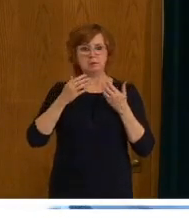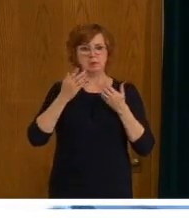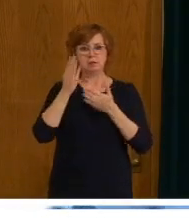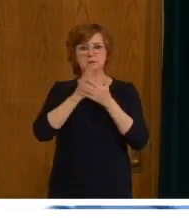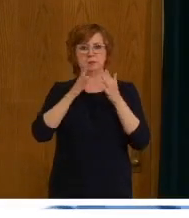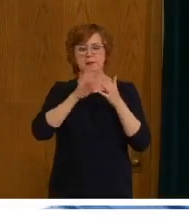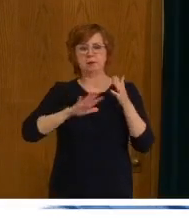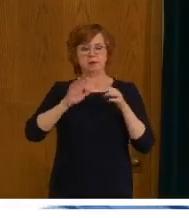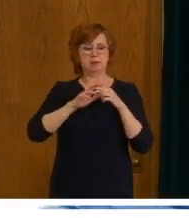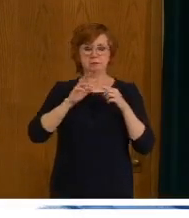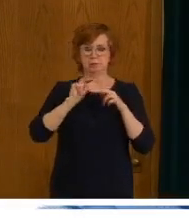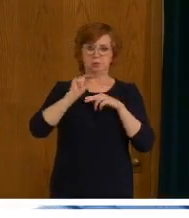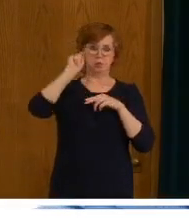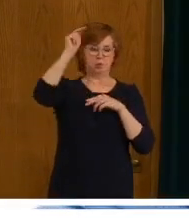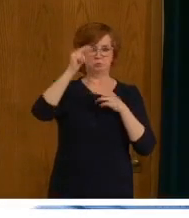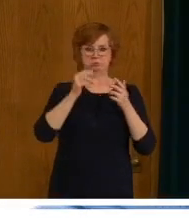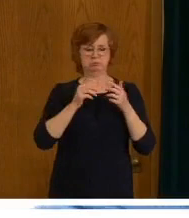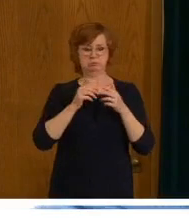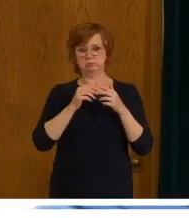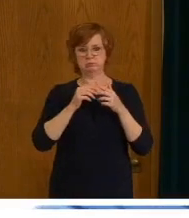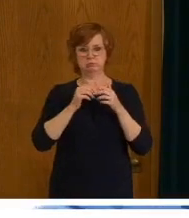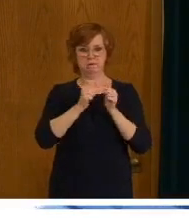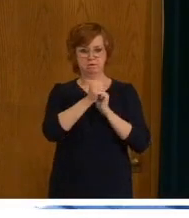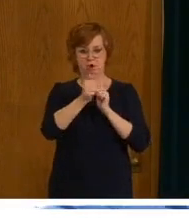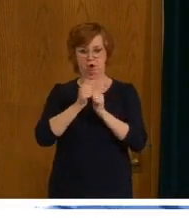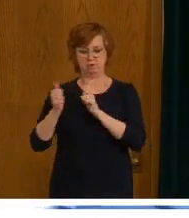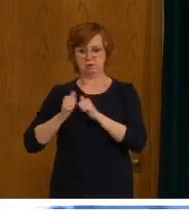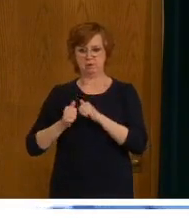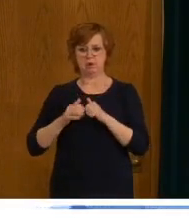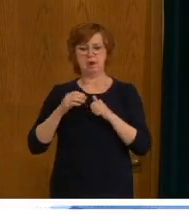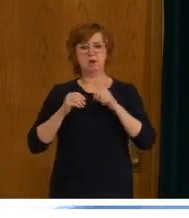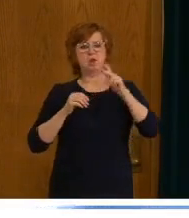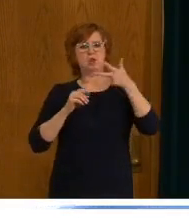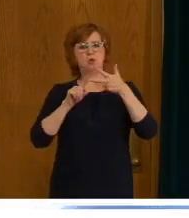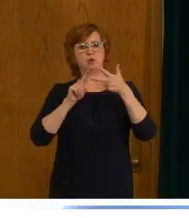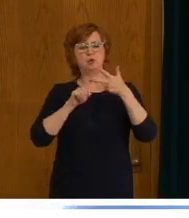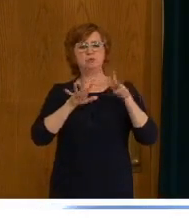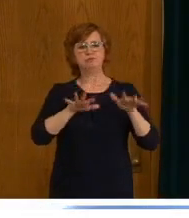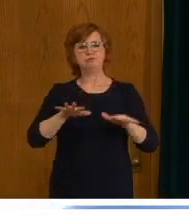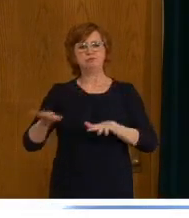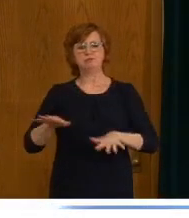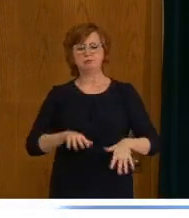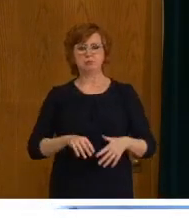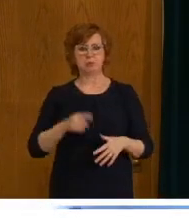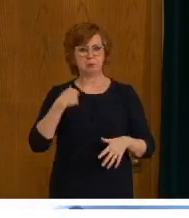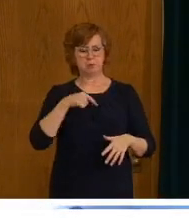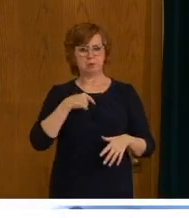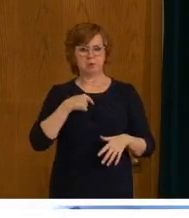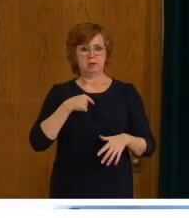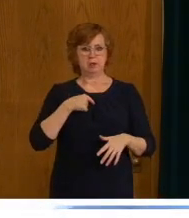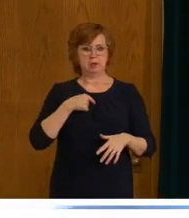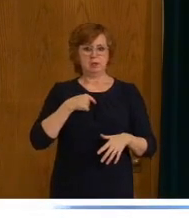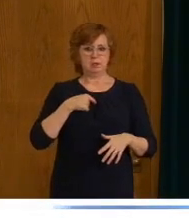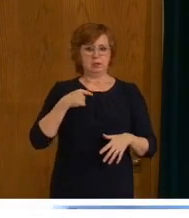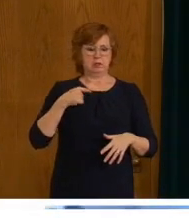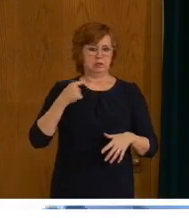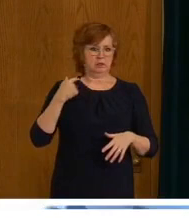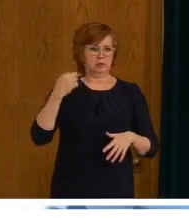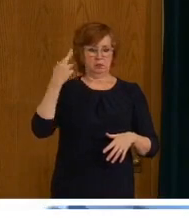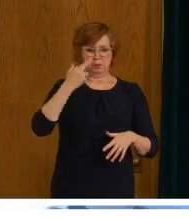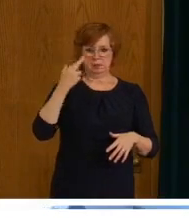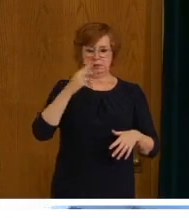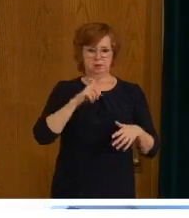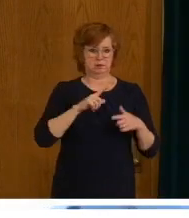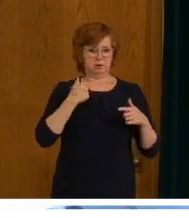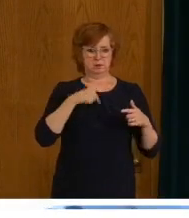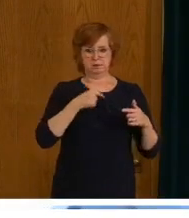And the last thing I'll mention, and the Premier spoke to that, is complacency. I think many of us have busy lives, work, children,